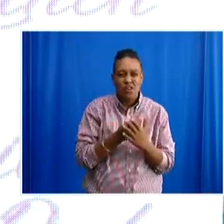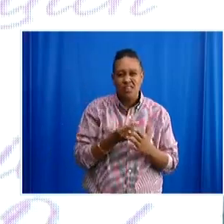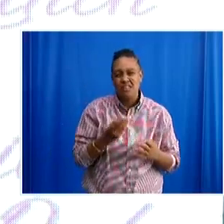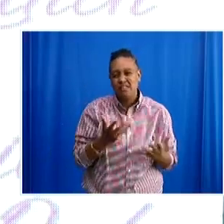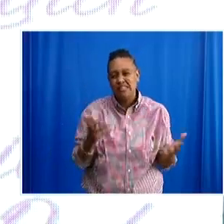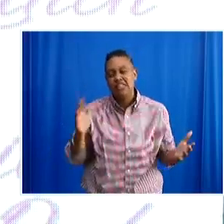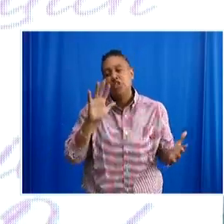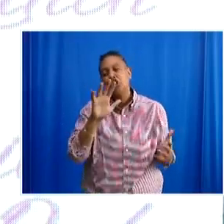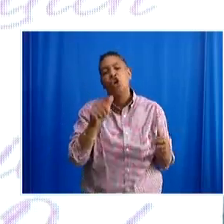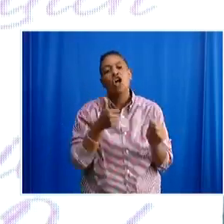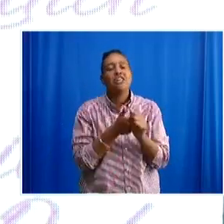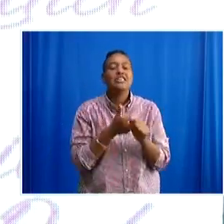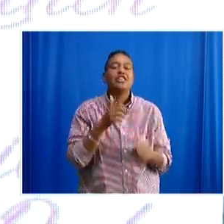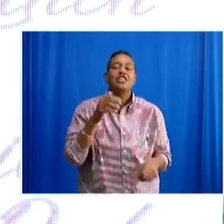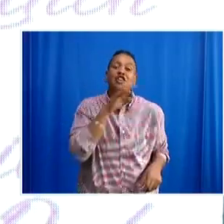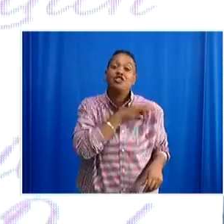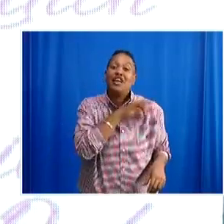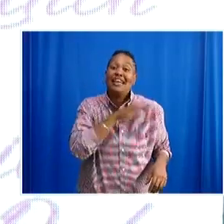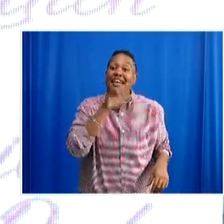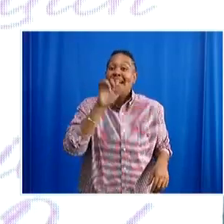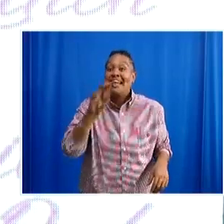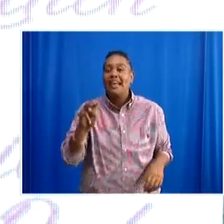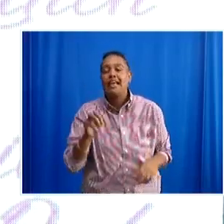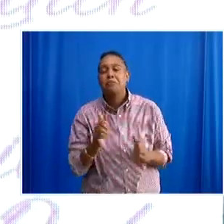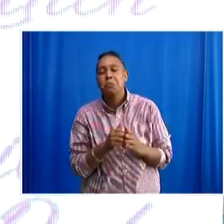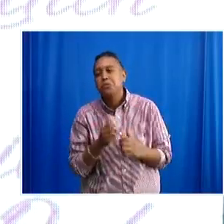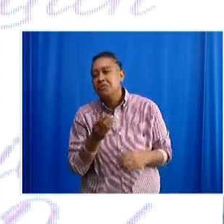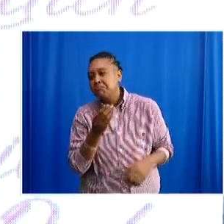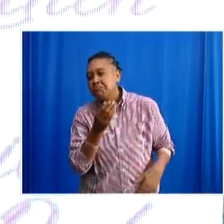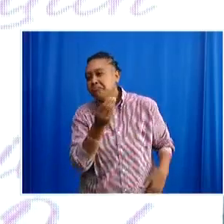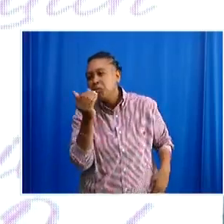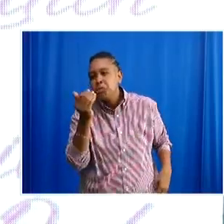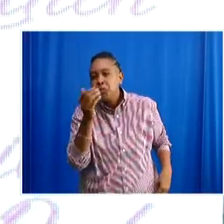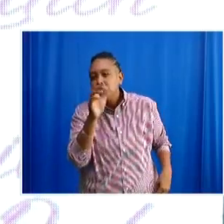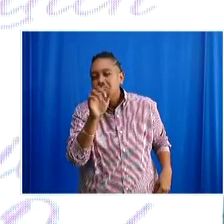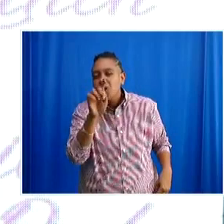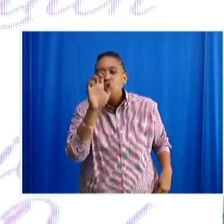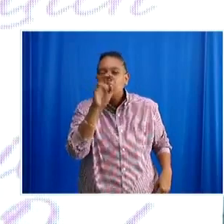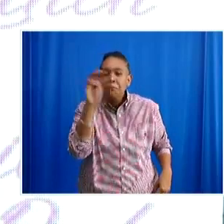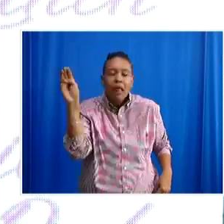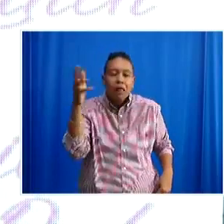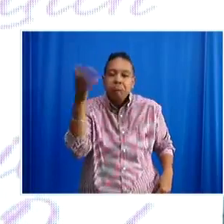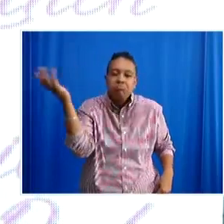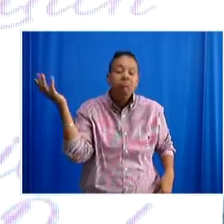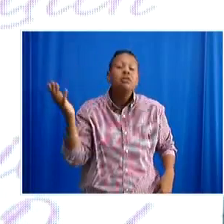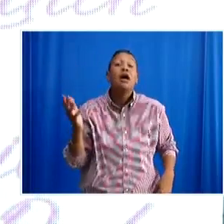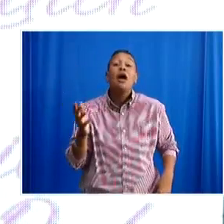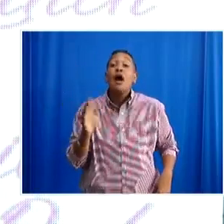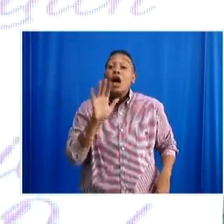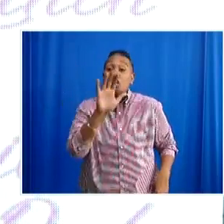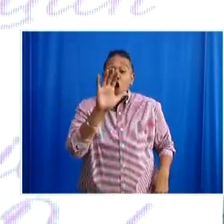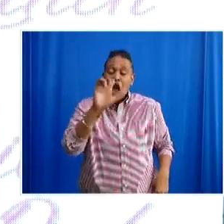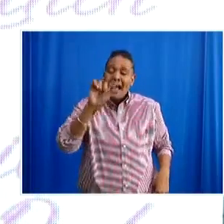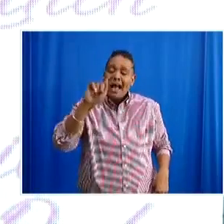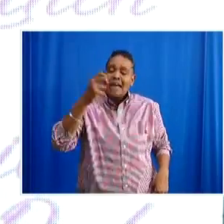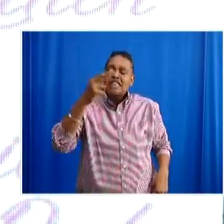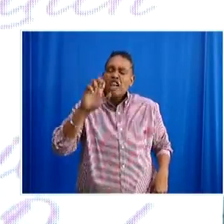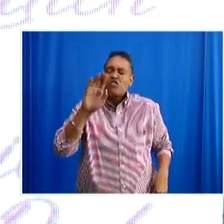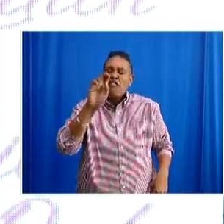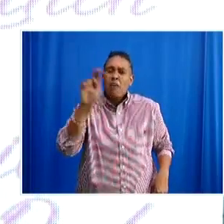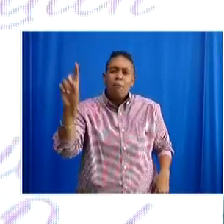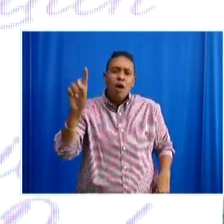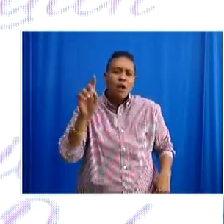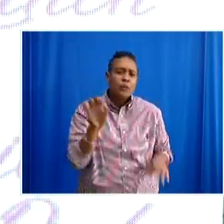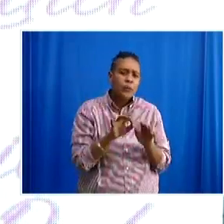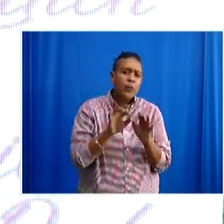contingent credit claim, which is $300 million, and your Catastrophe Bond, which would be another several hundred million.